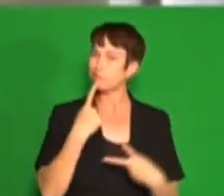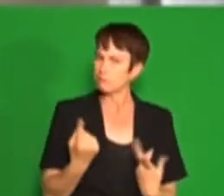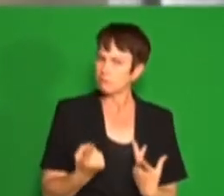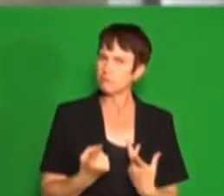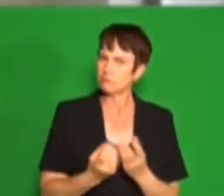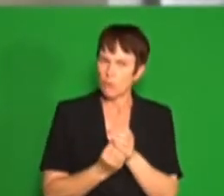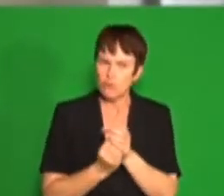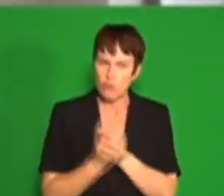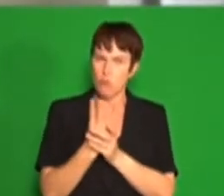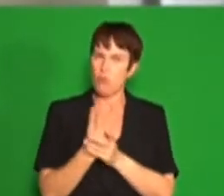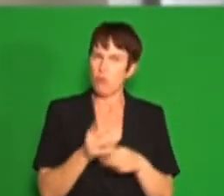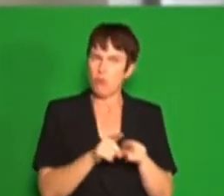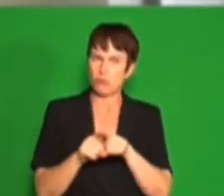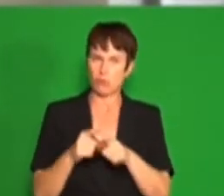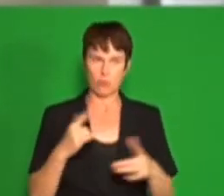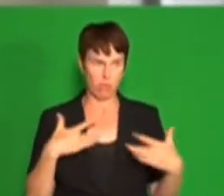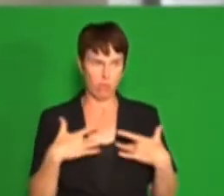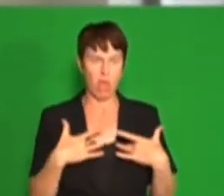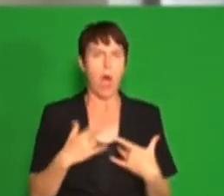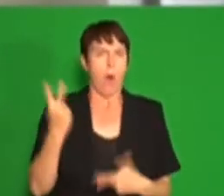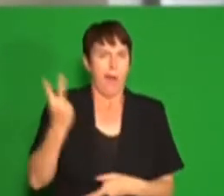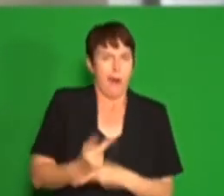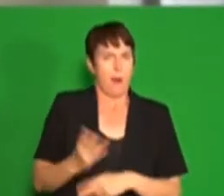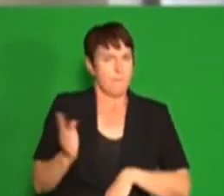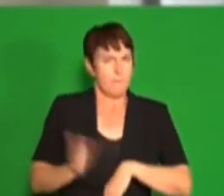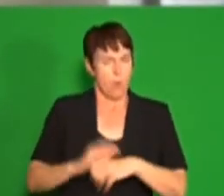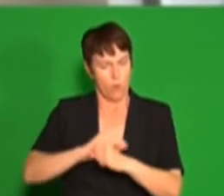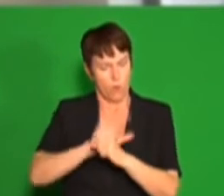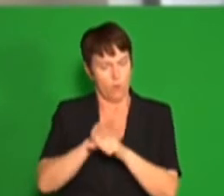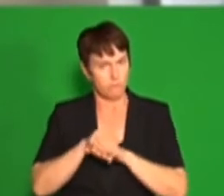impact of renewed waves of COVID and restrictions,